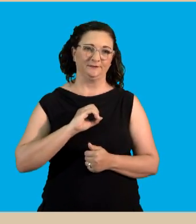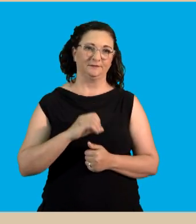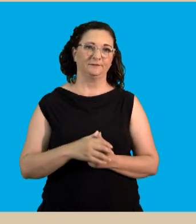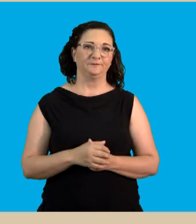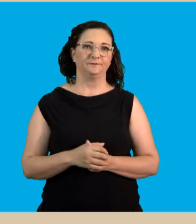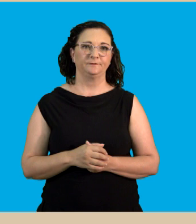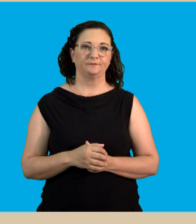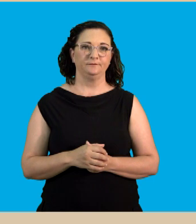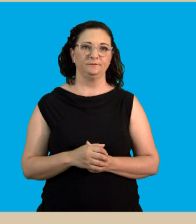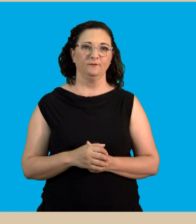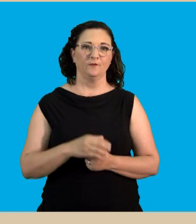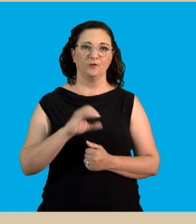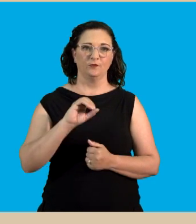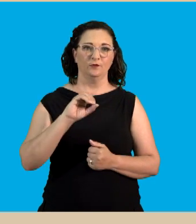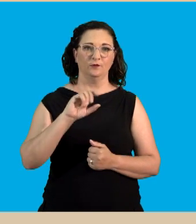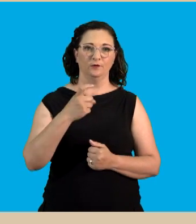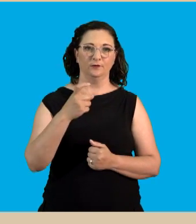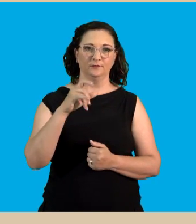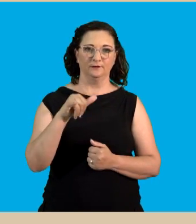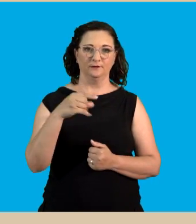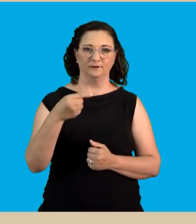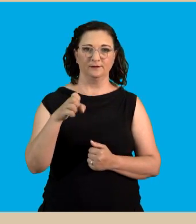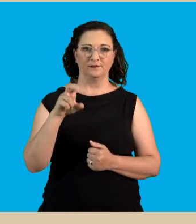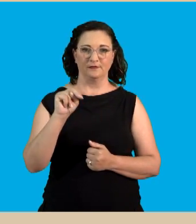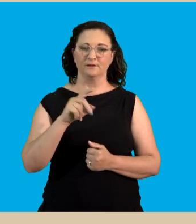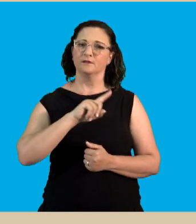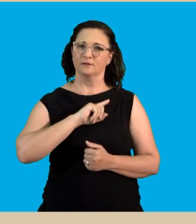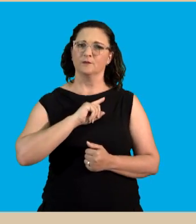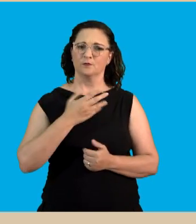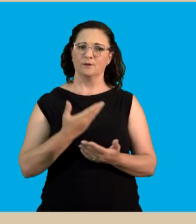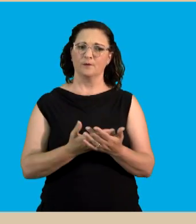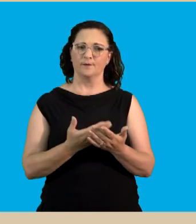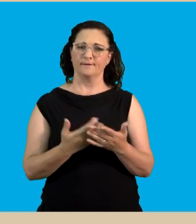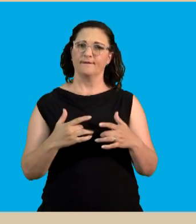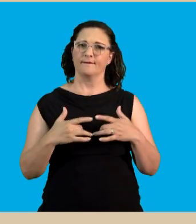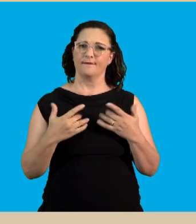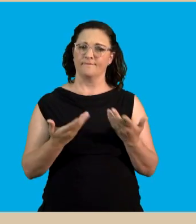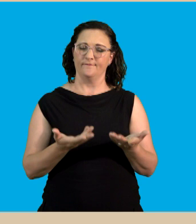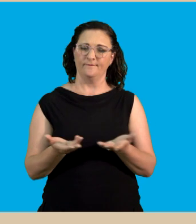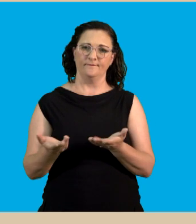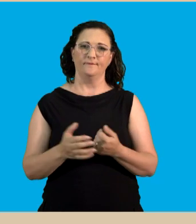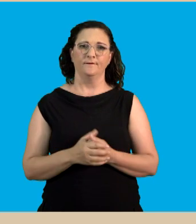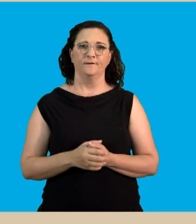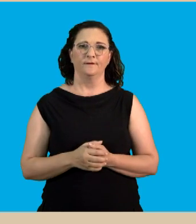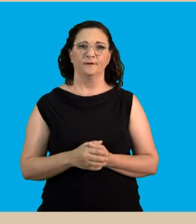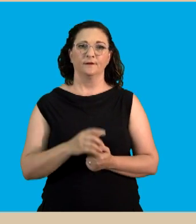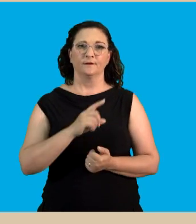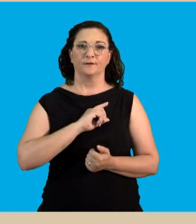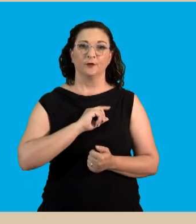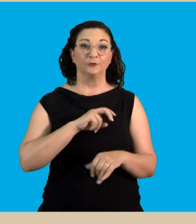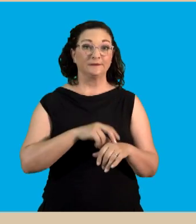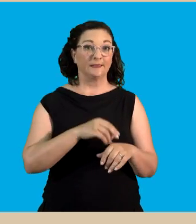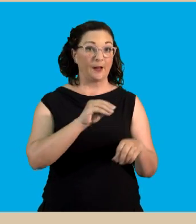Human beings and animals, we need to breathe in the oxygen in order for us to exist. So for us to exist, we need to also